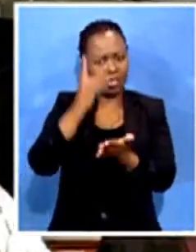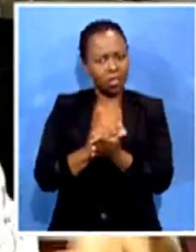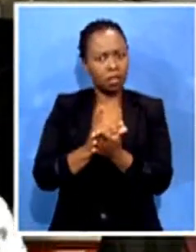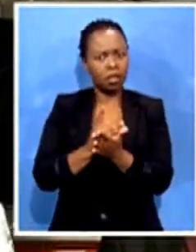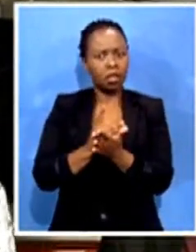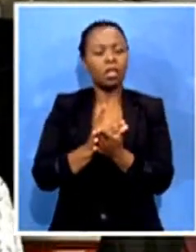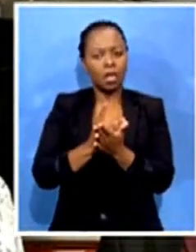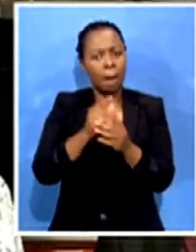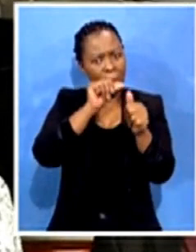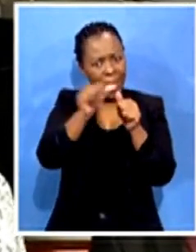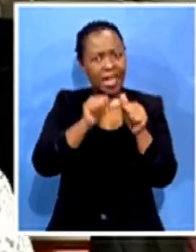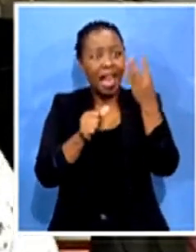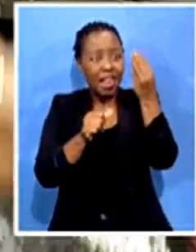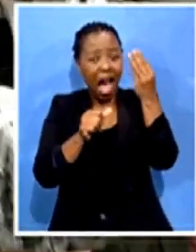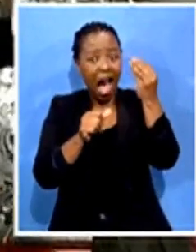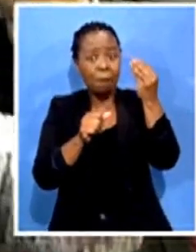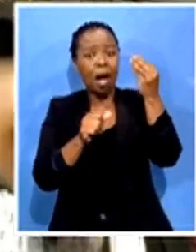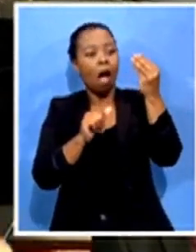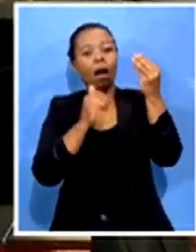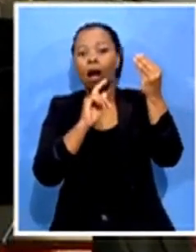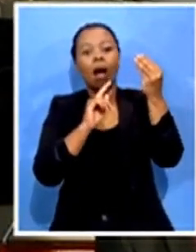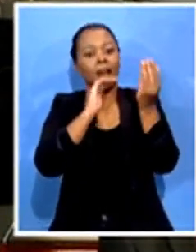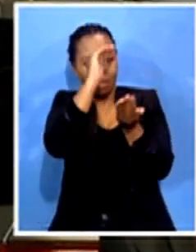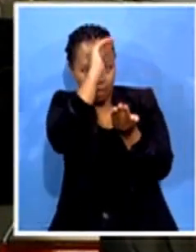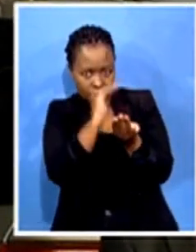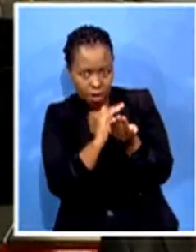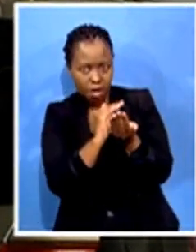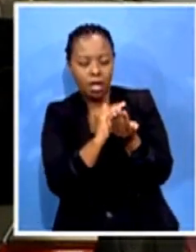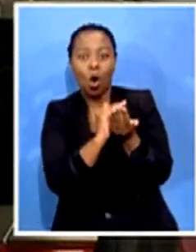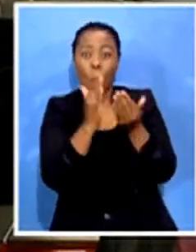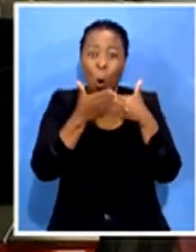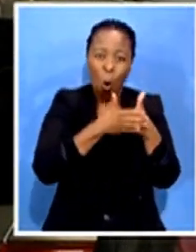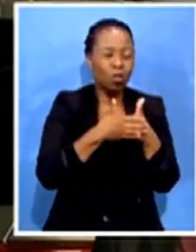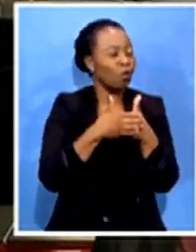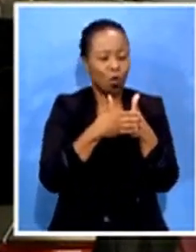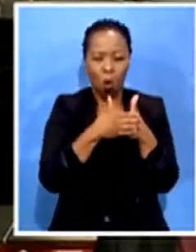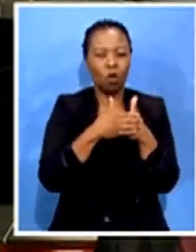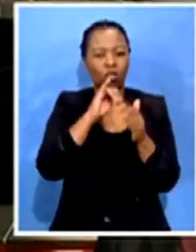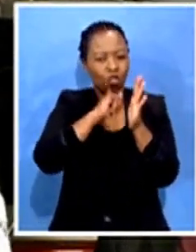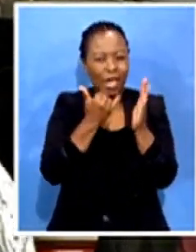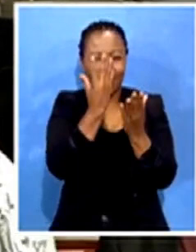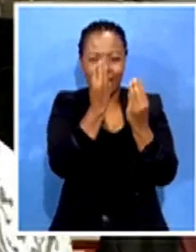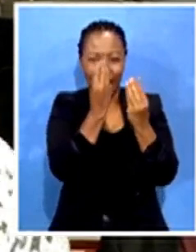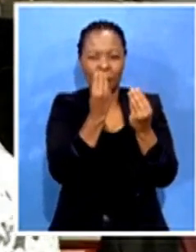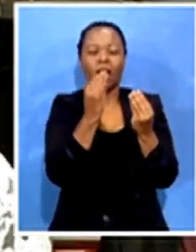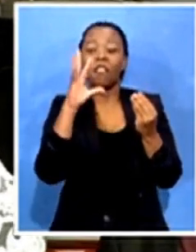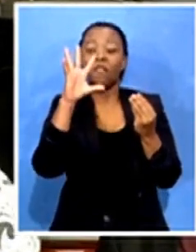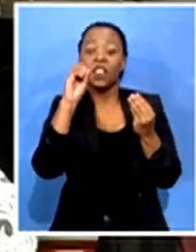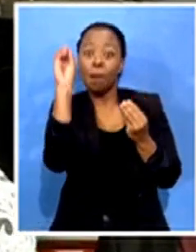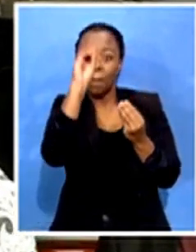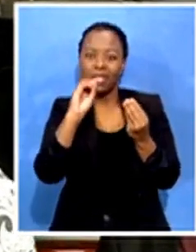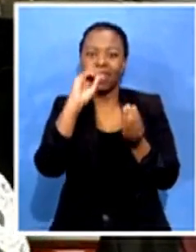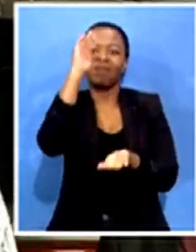close it. We didn't close it completely. We downscaled the numbers by 50%. But we are able to